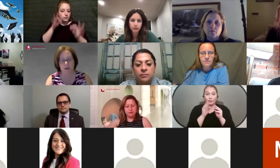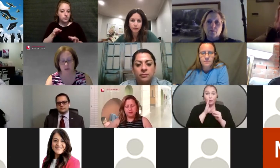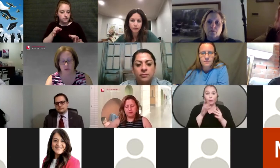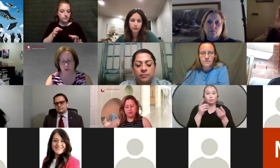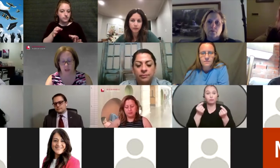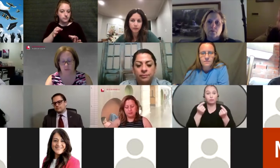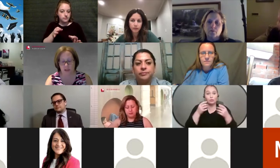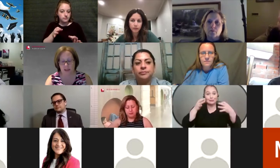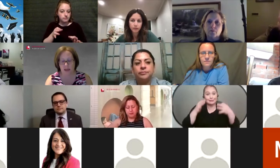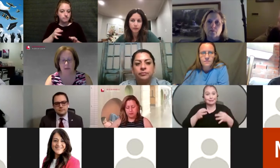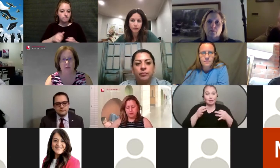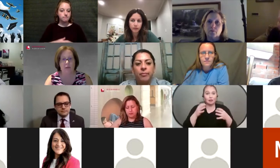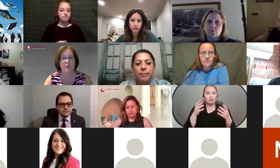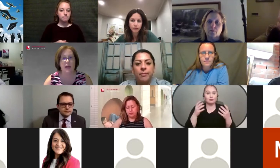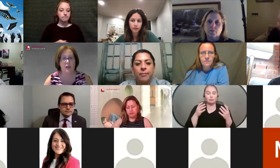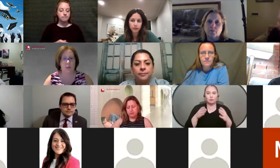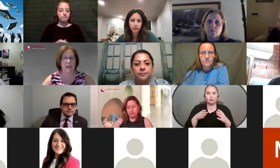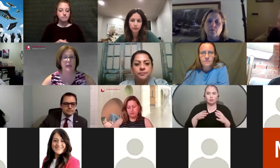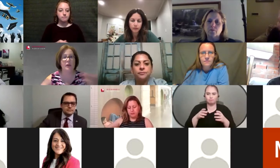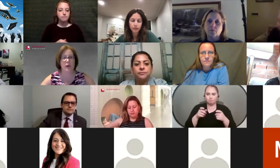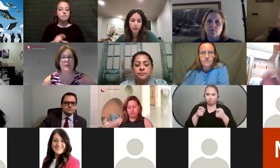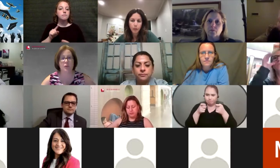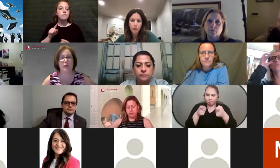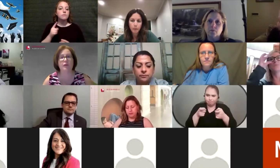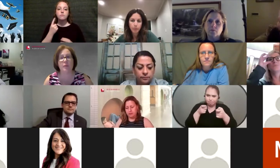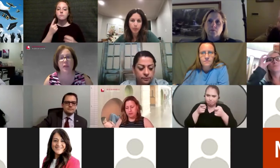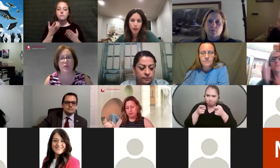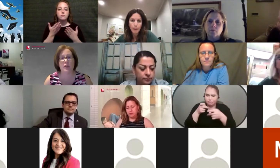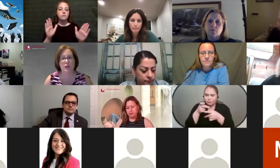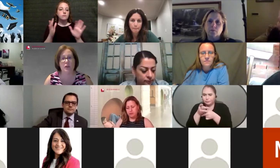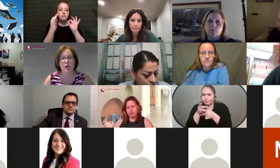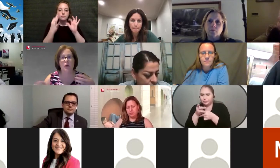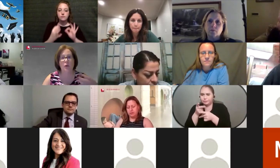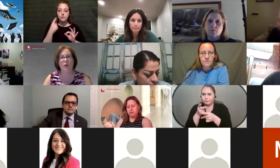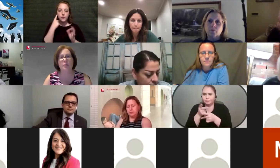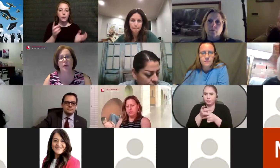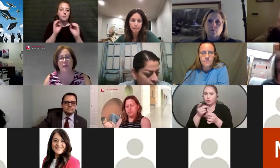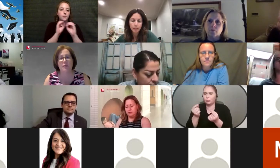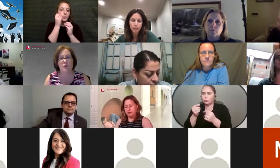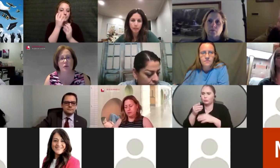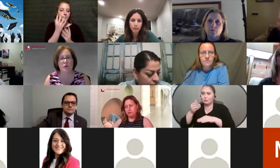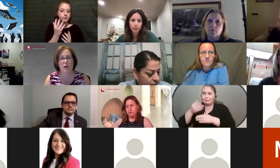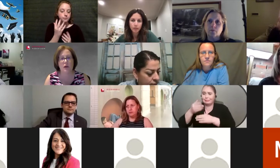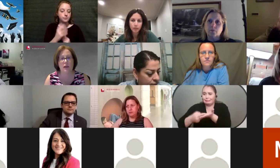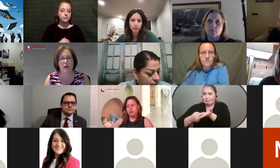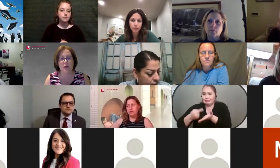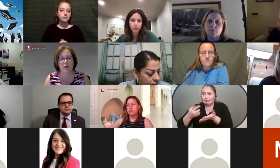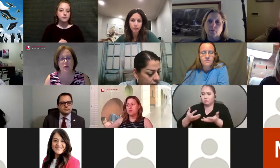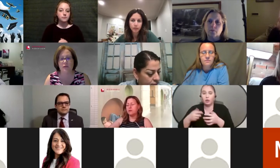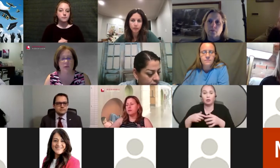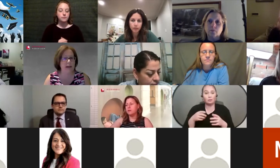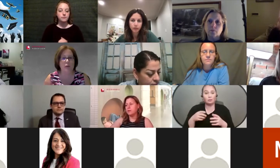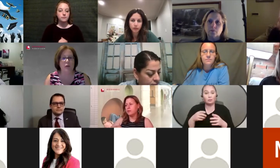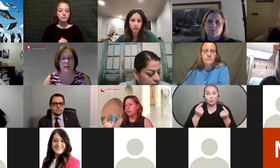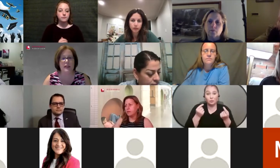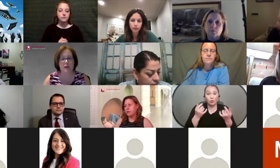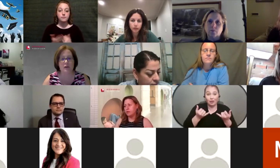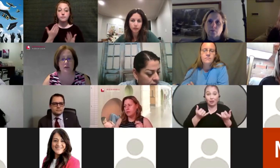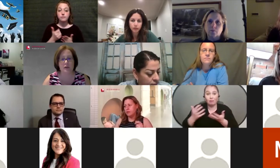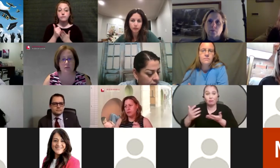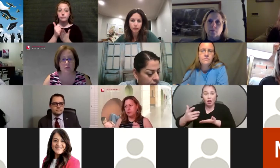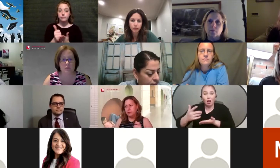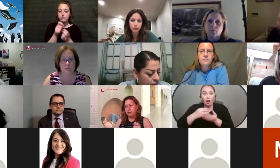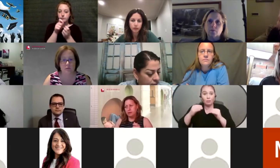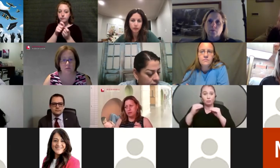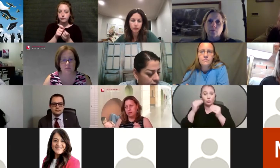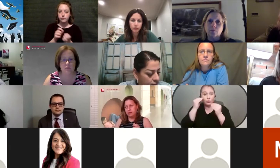in here. It's just really gathering feedback so we can get you guys more information or perhaps get you to find out more details.